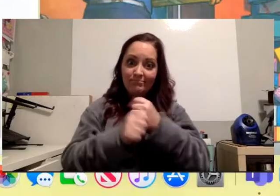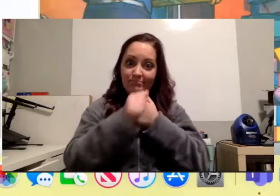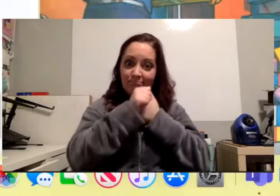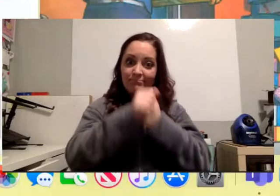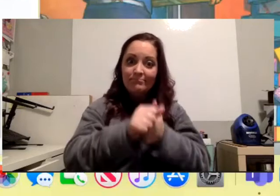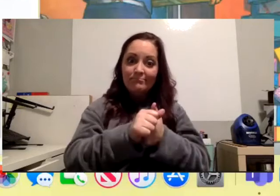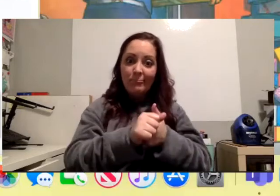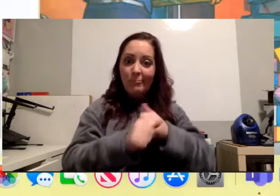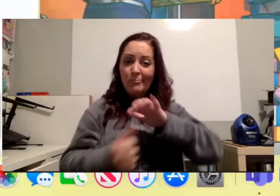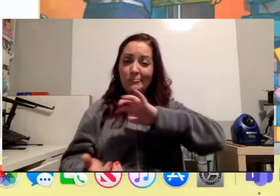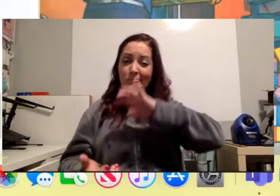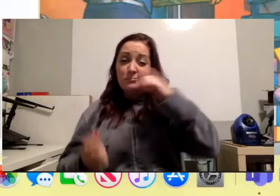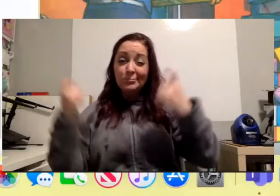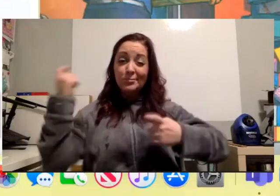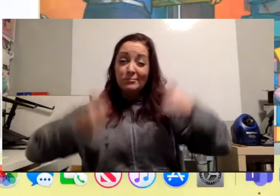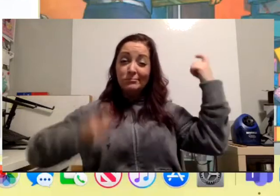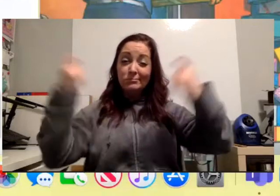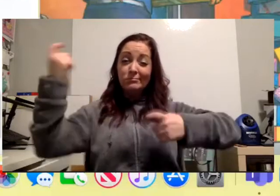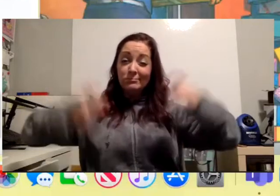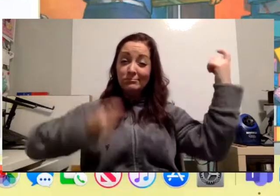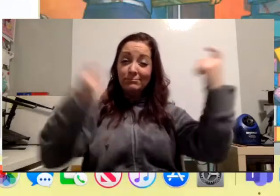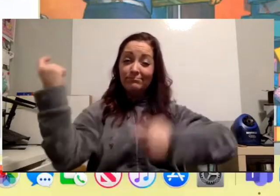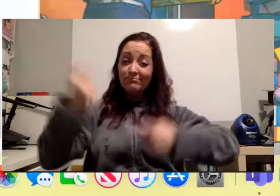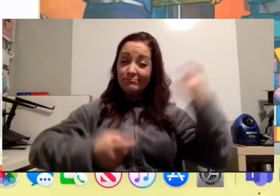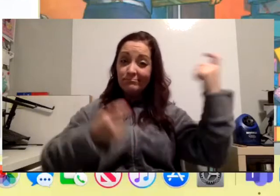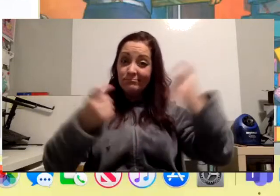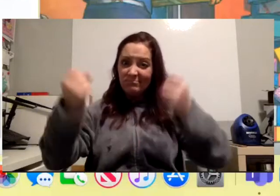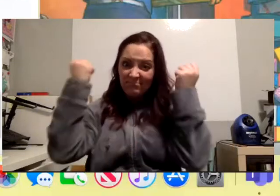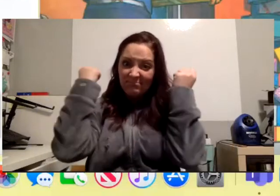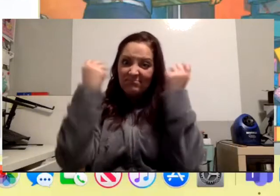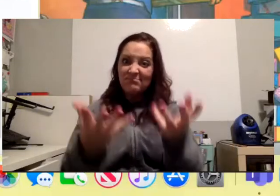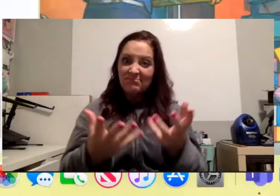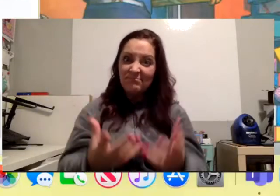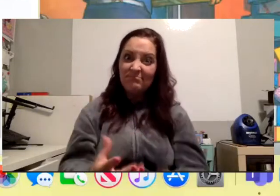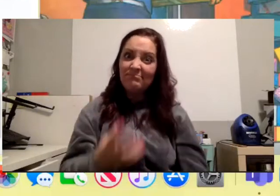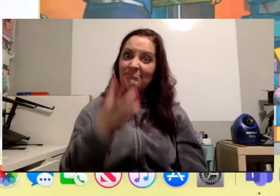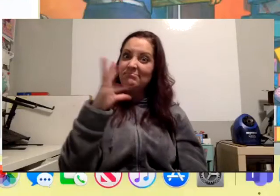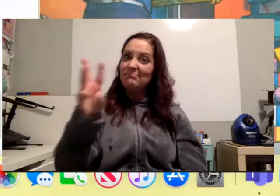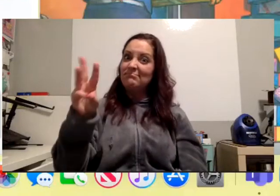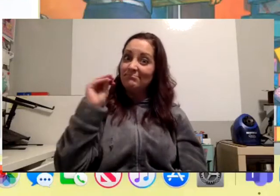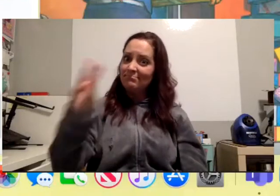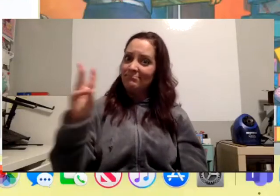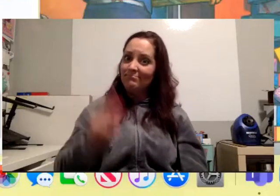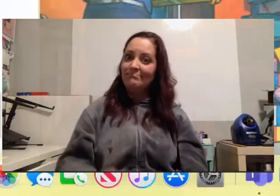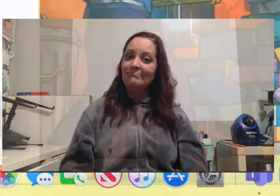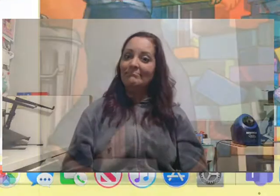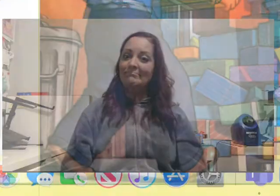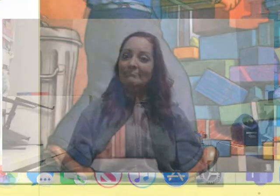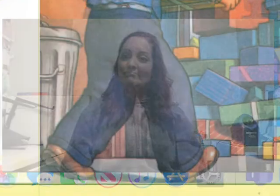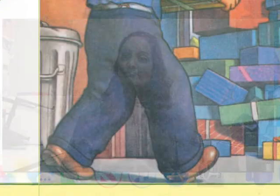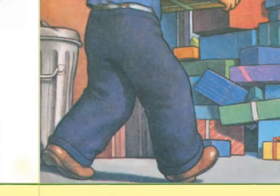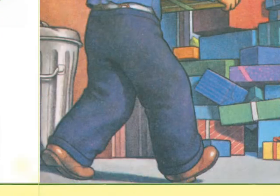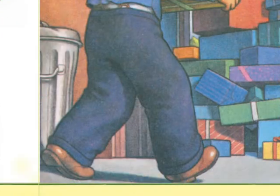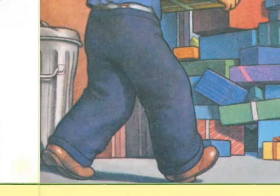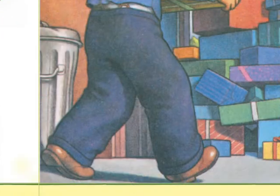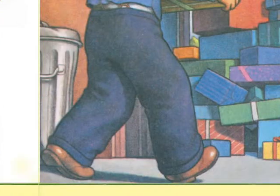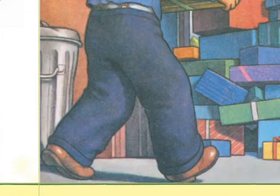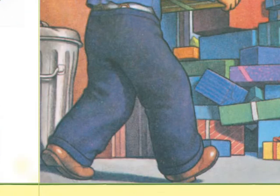pile of presents, because people actually followed it and bought him a present and gave him a bunch of gifts. Wow.